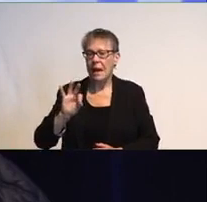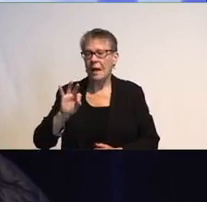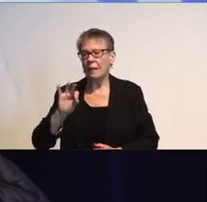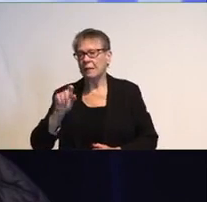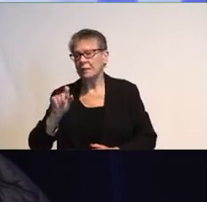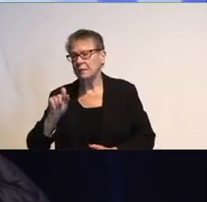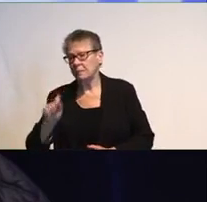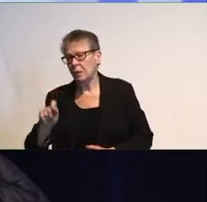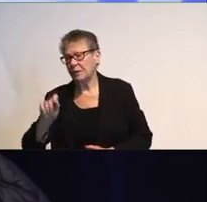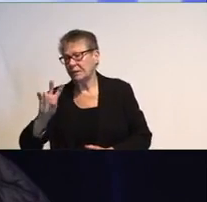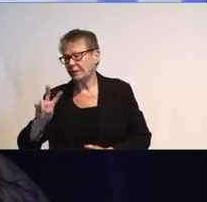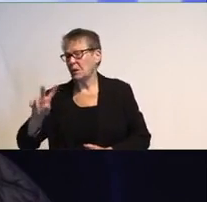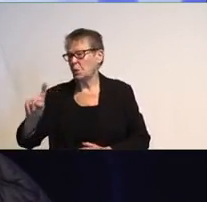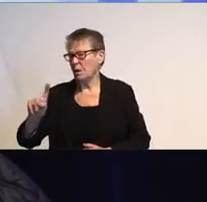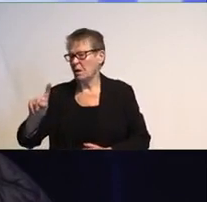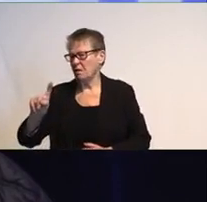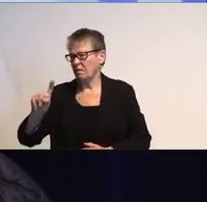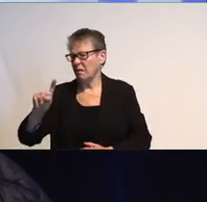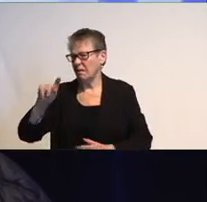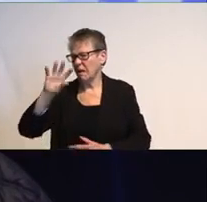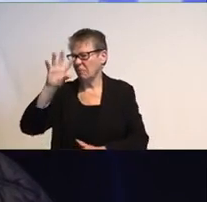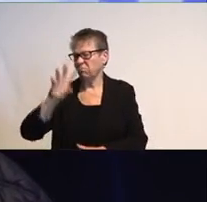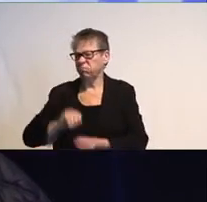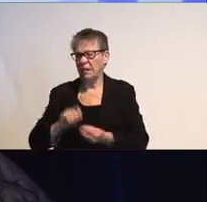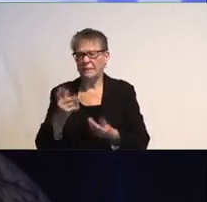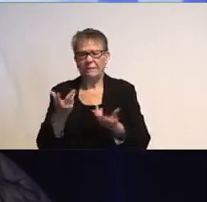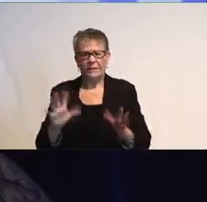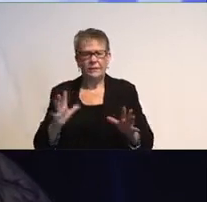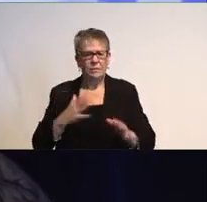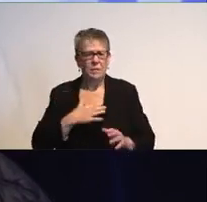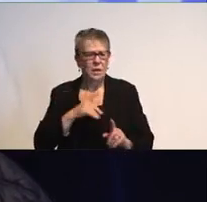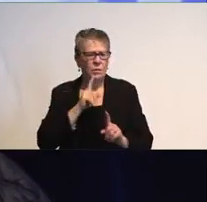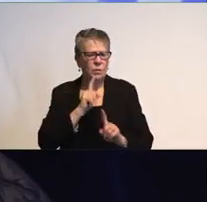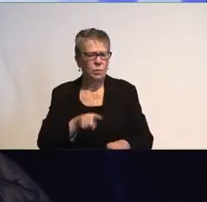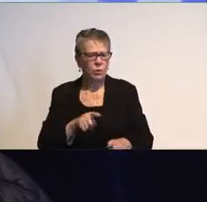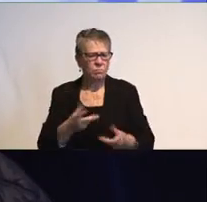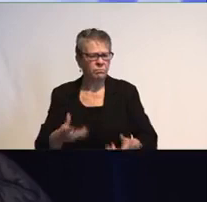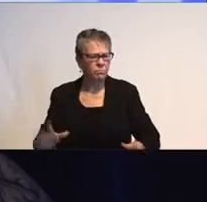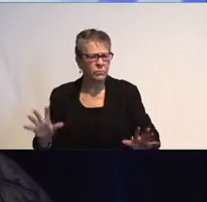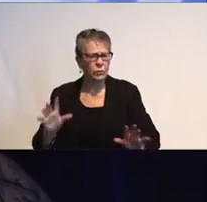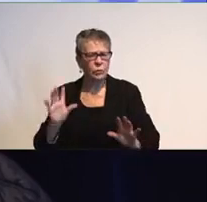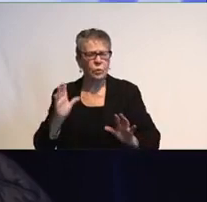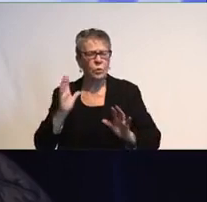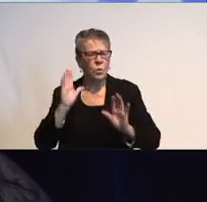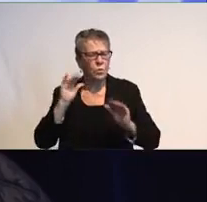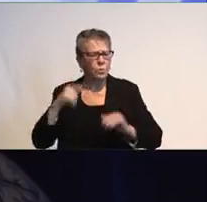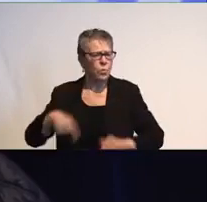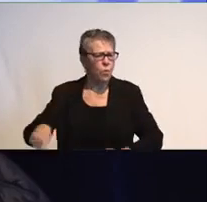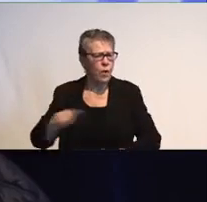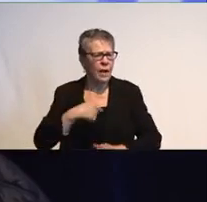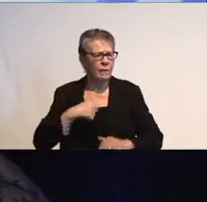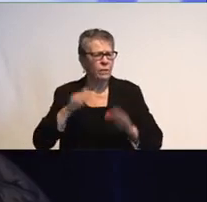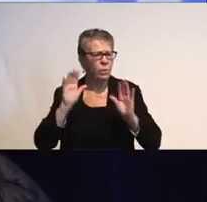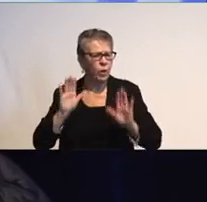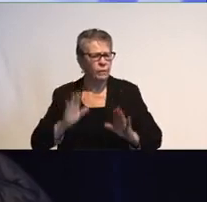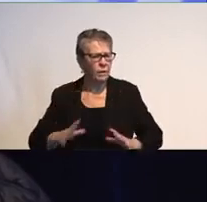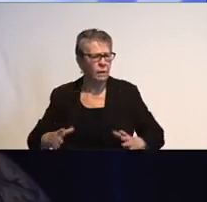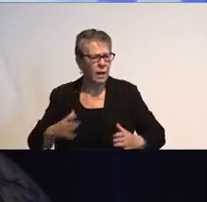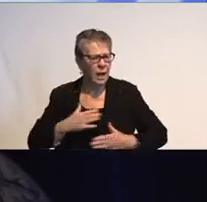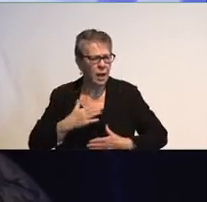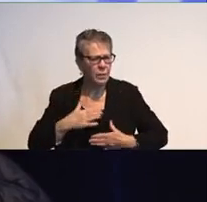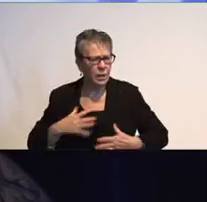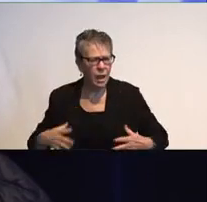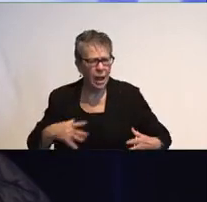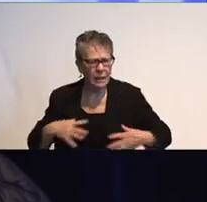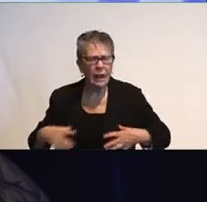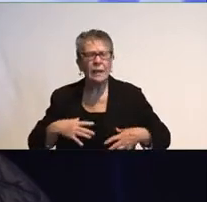9.71%. So that concludes my daily report. I want to wish all of you happy holidays, happy and safe holidays.